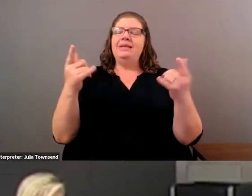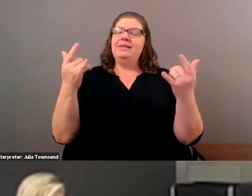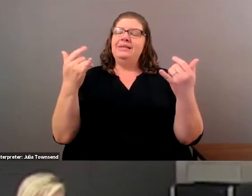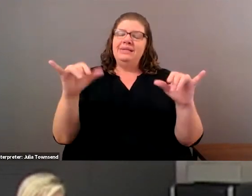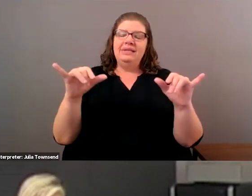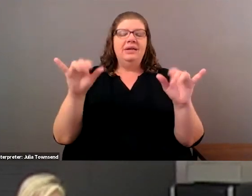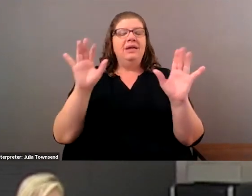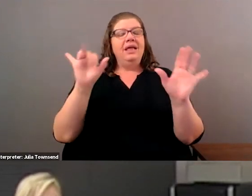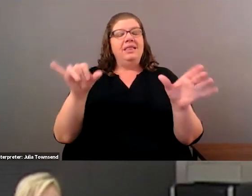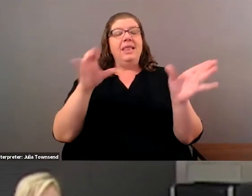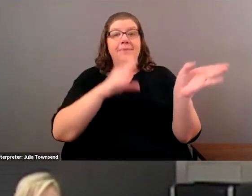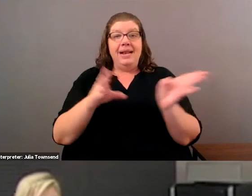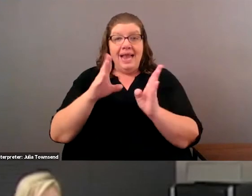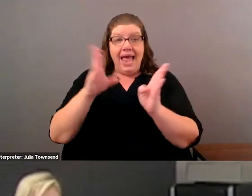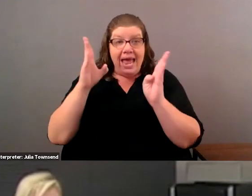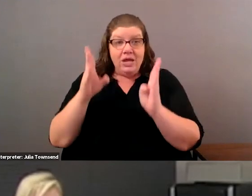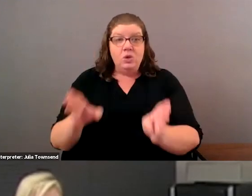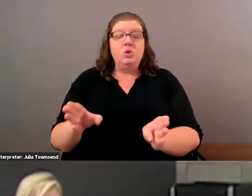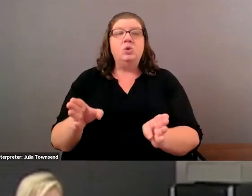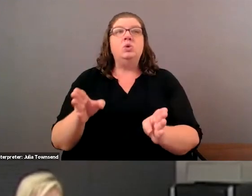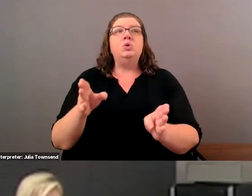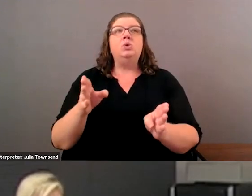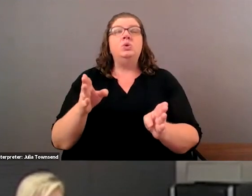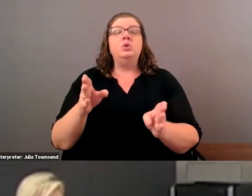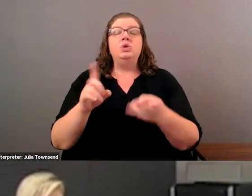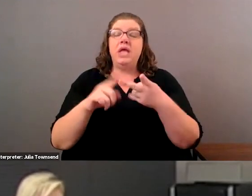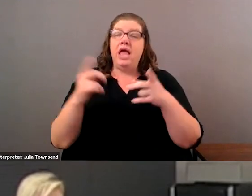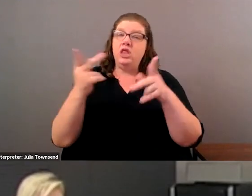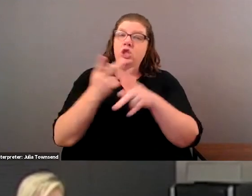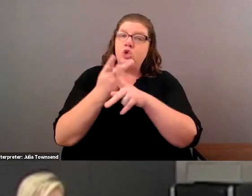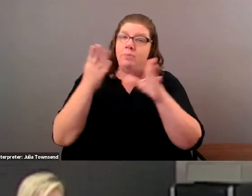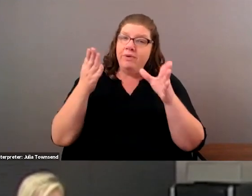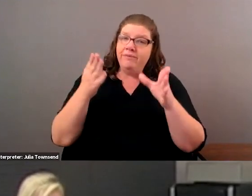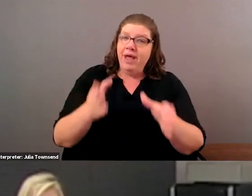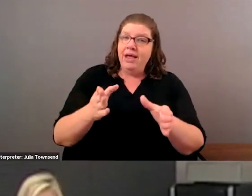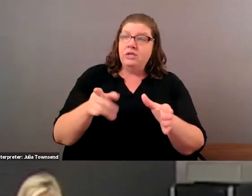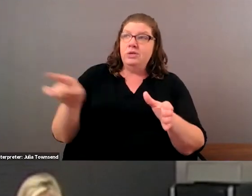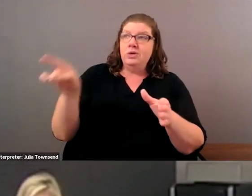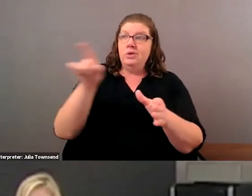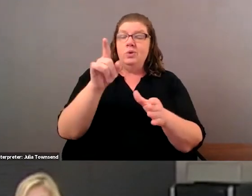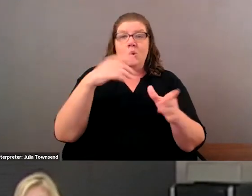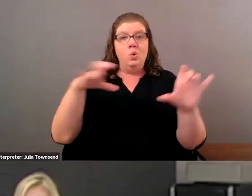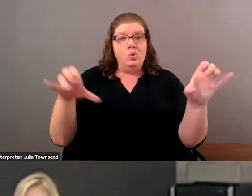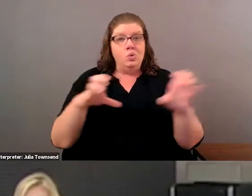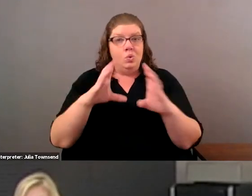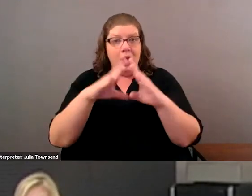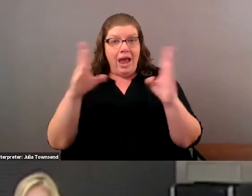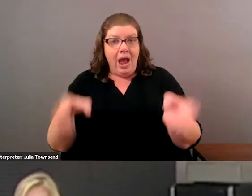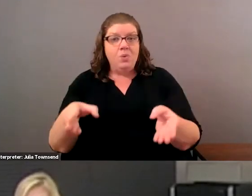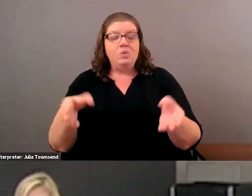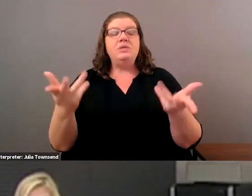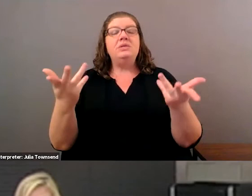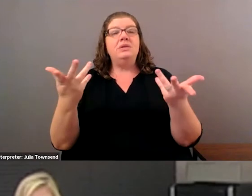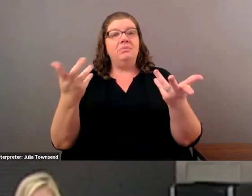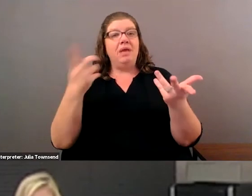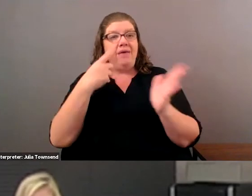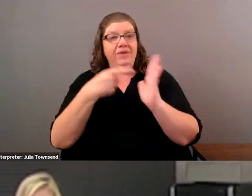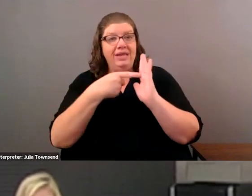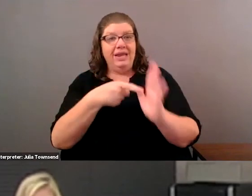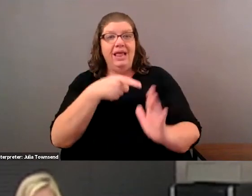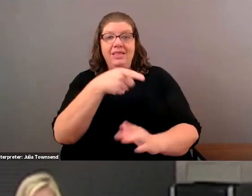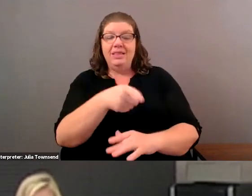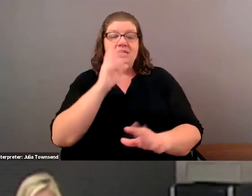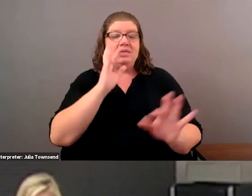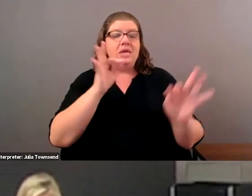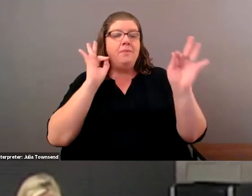the planners and the supervisors who do housing, have indicated that this is a prime